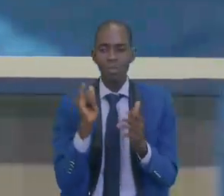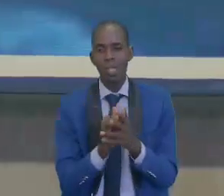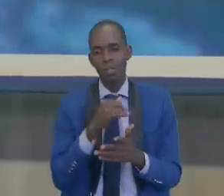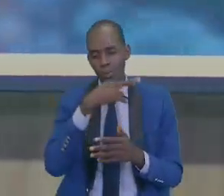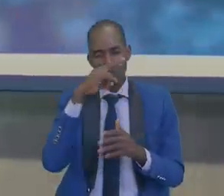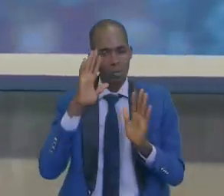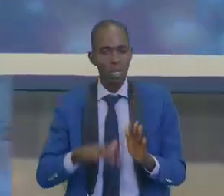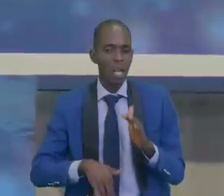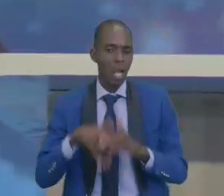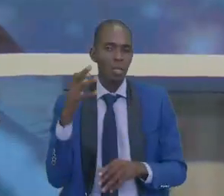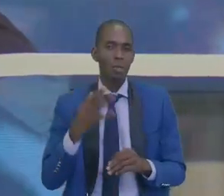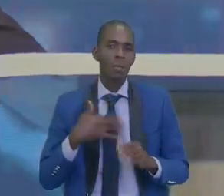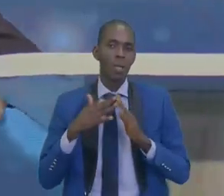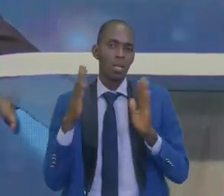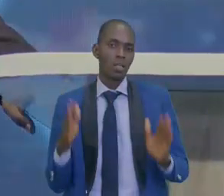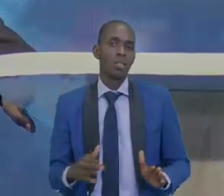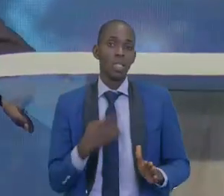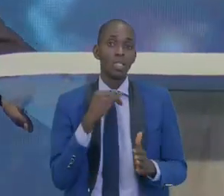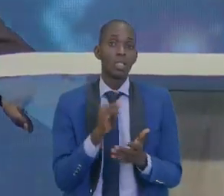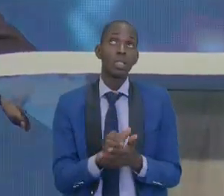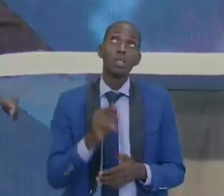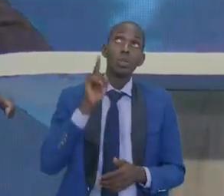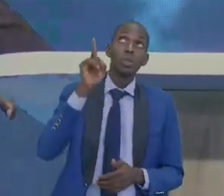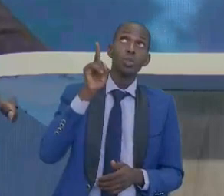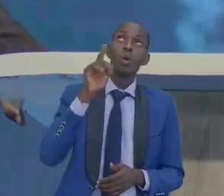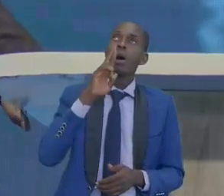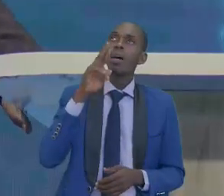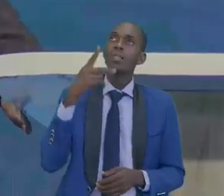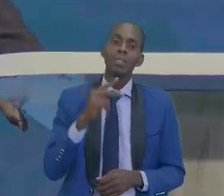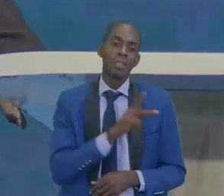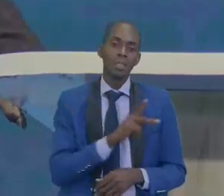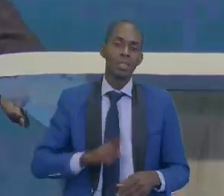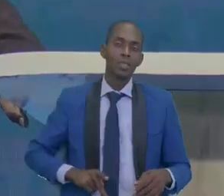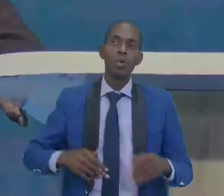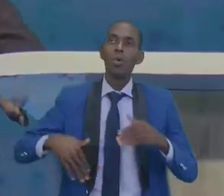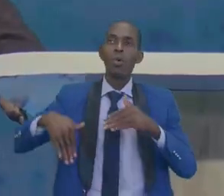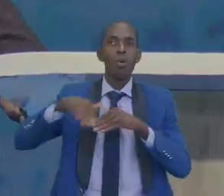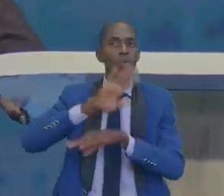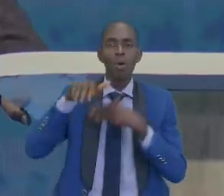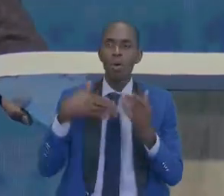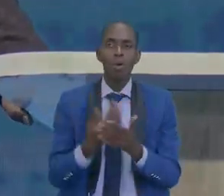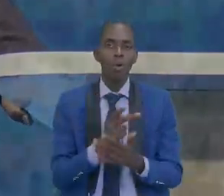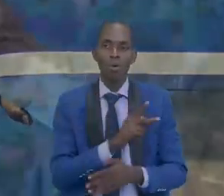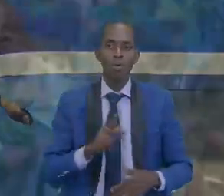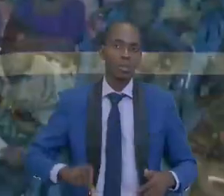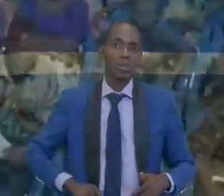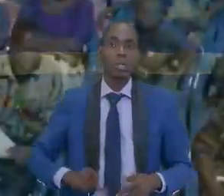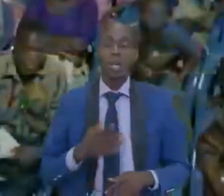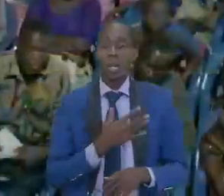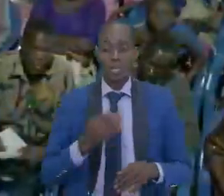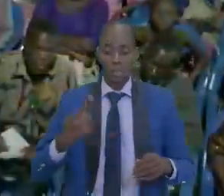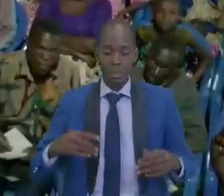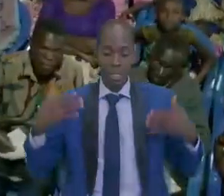He says, God, you're the King of Kings, and the angels report me to you